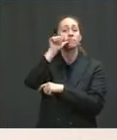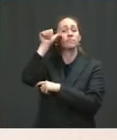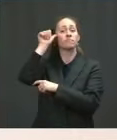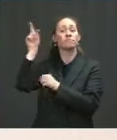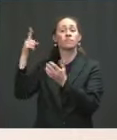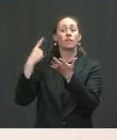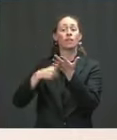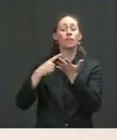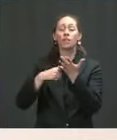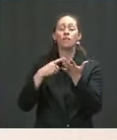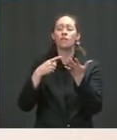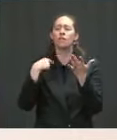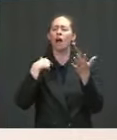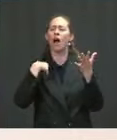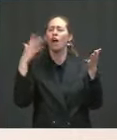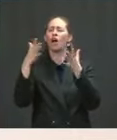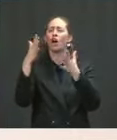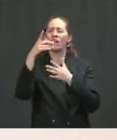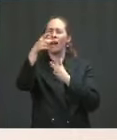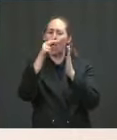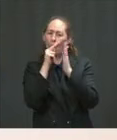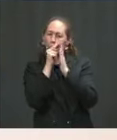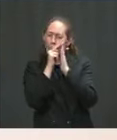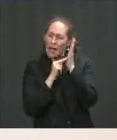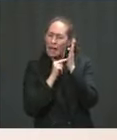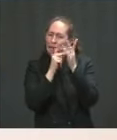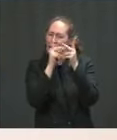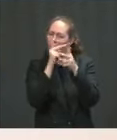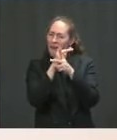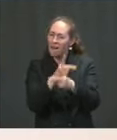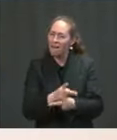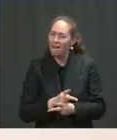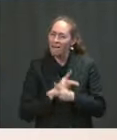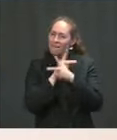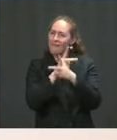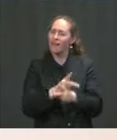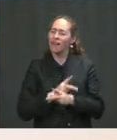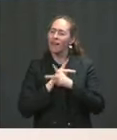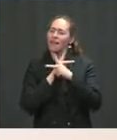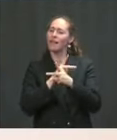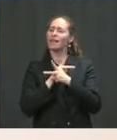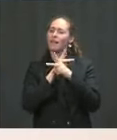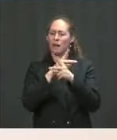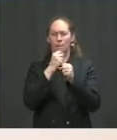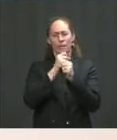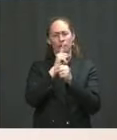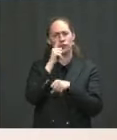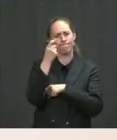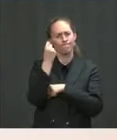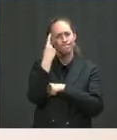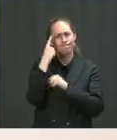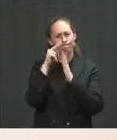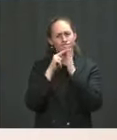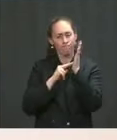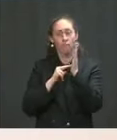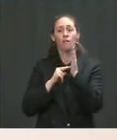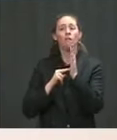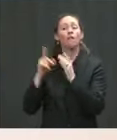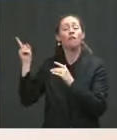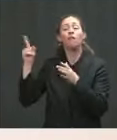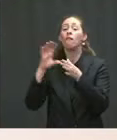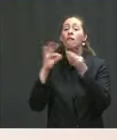you to read his statement and make sure you read the contents of his remarks. So a national vaccine requirement is not